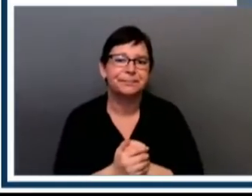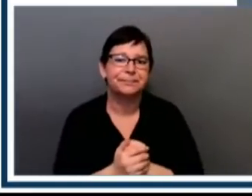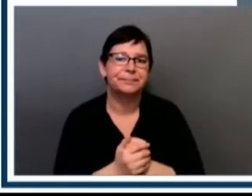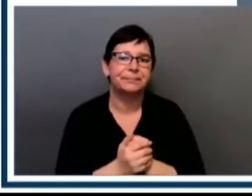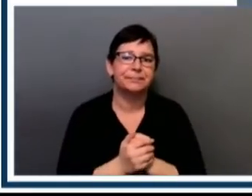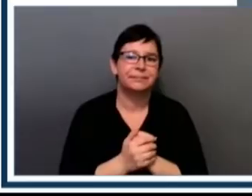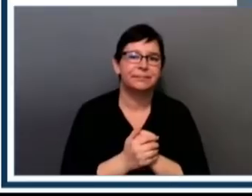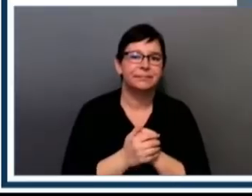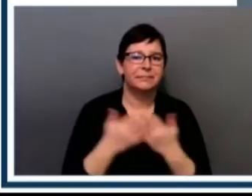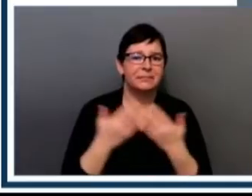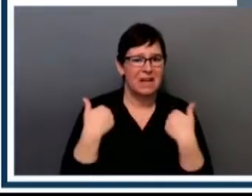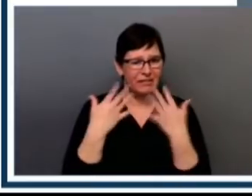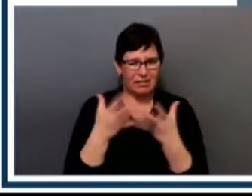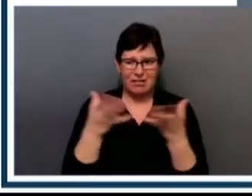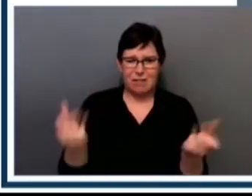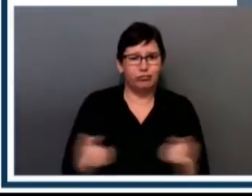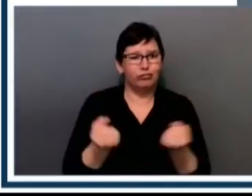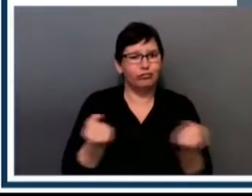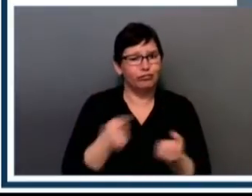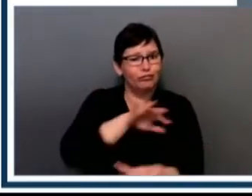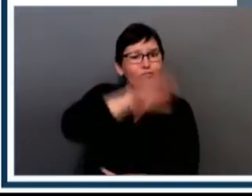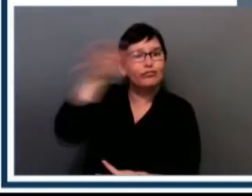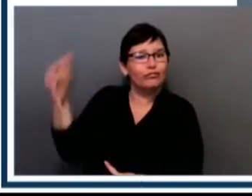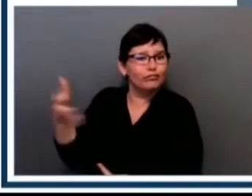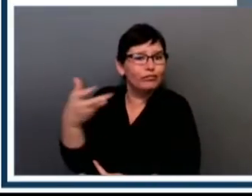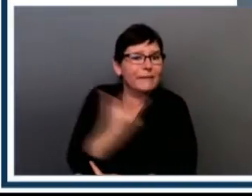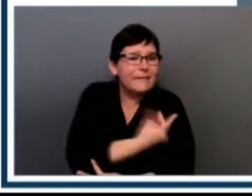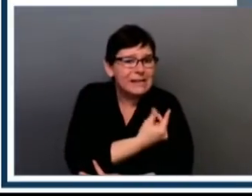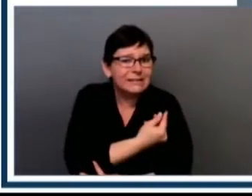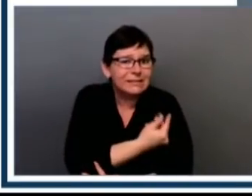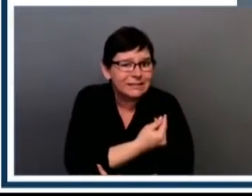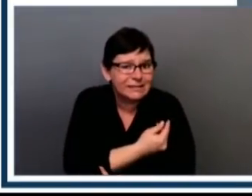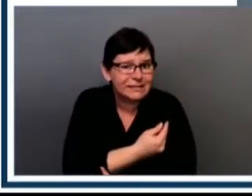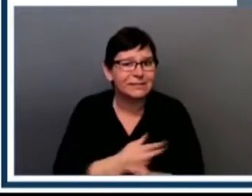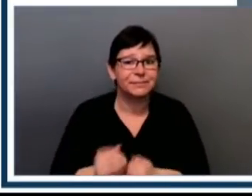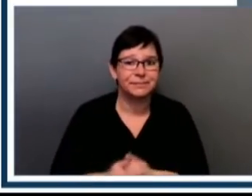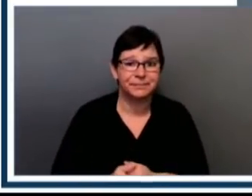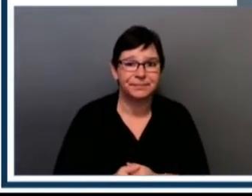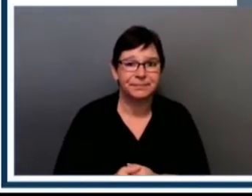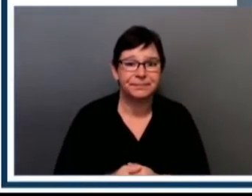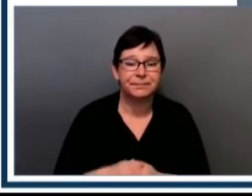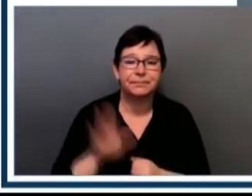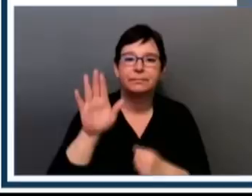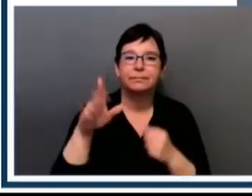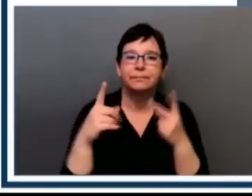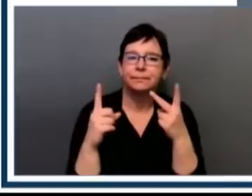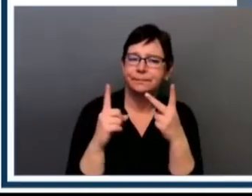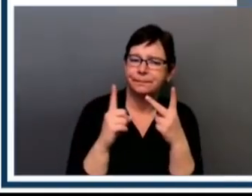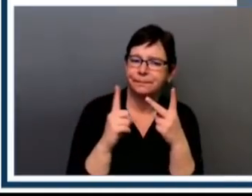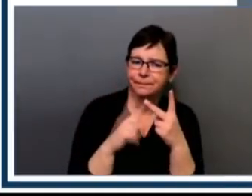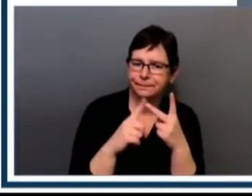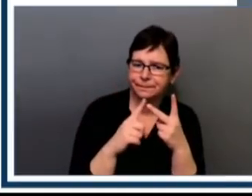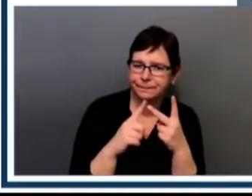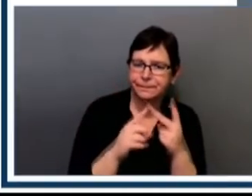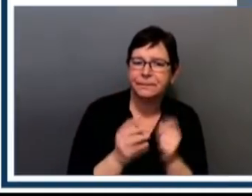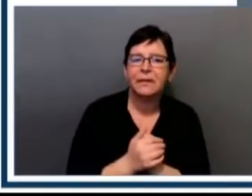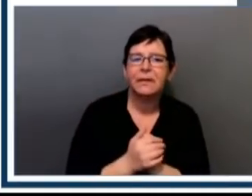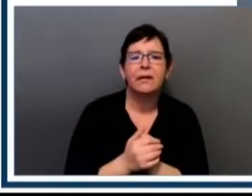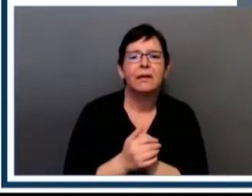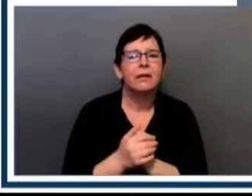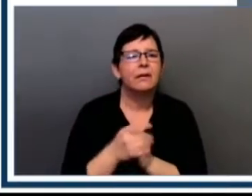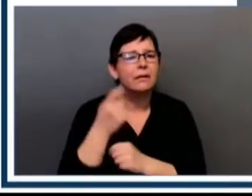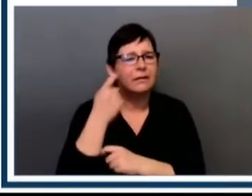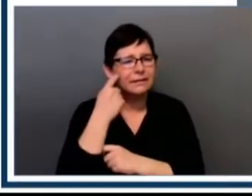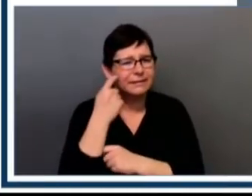I think, not to put COVID entirely in the rearview mirror at this point, but I think it showed that just